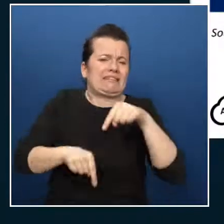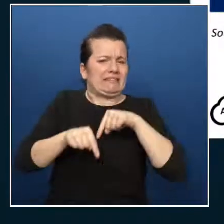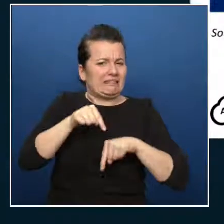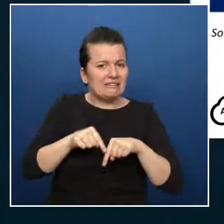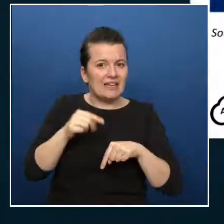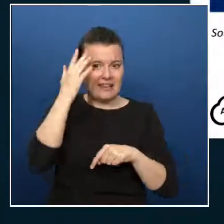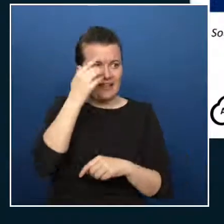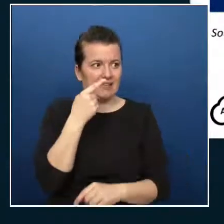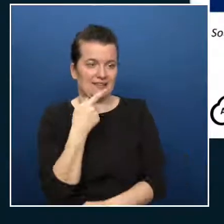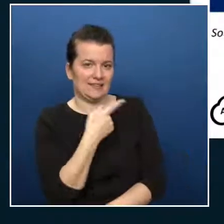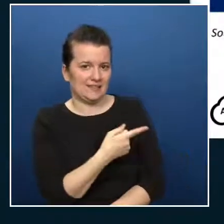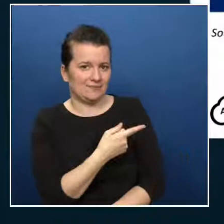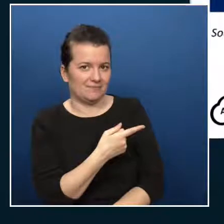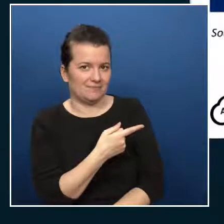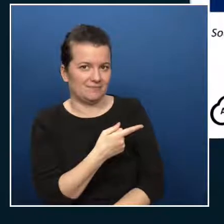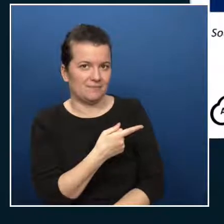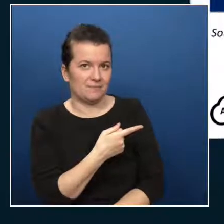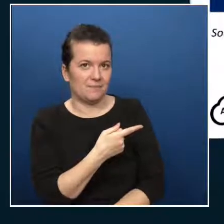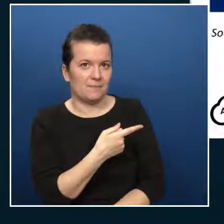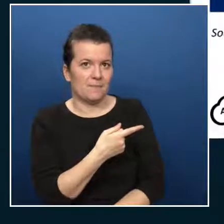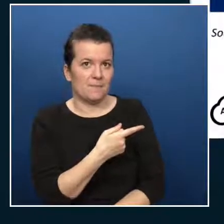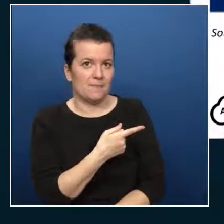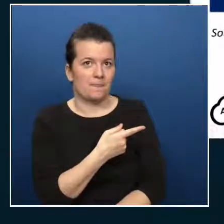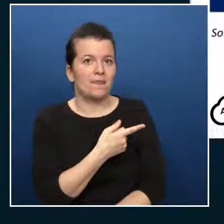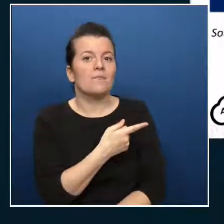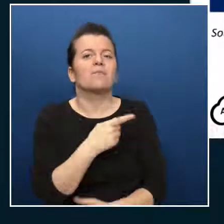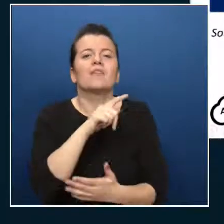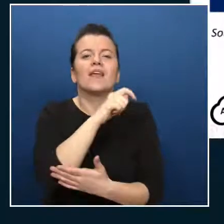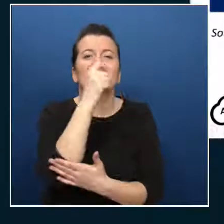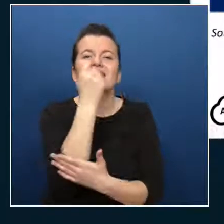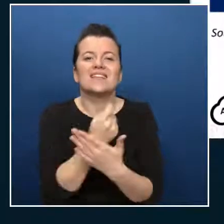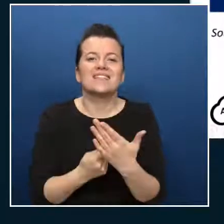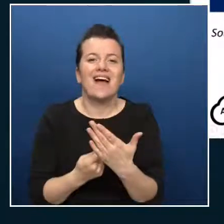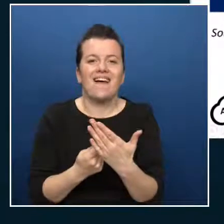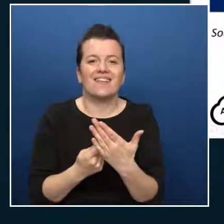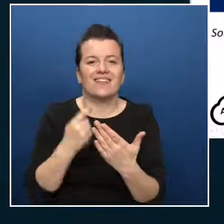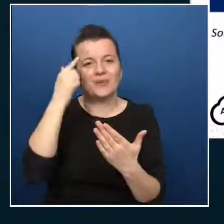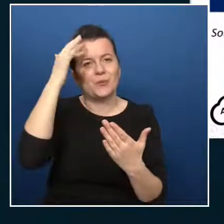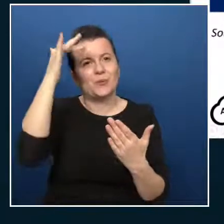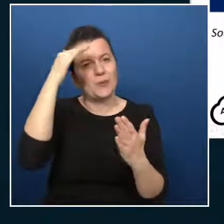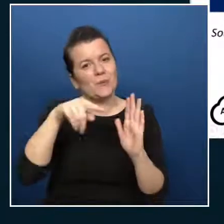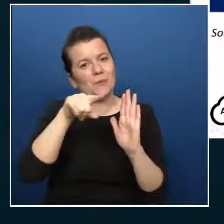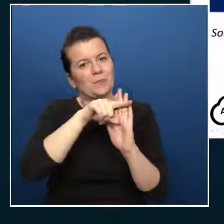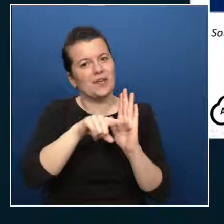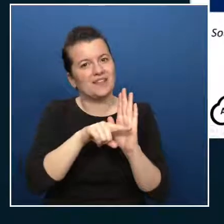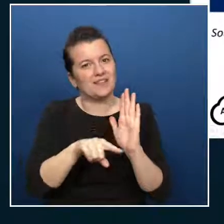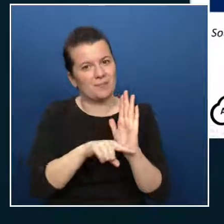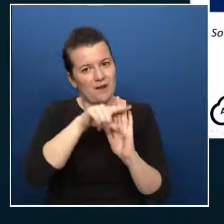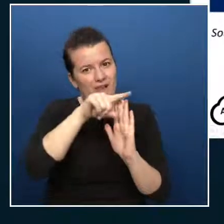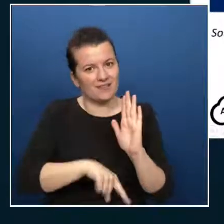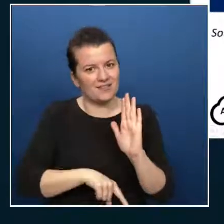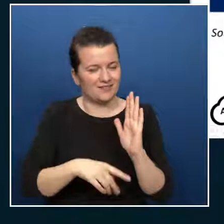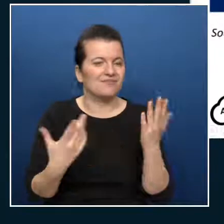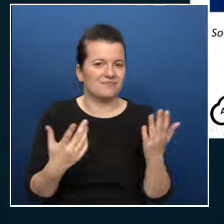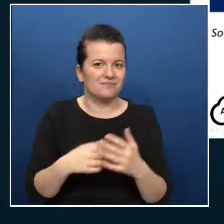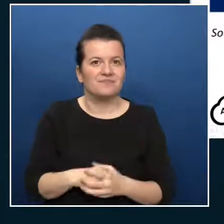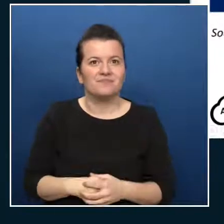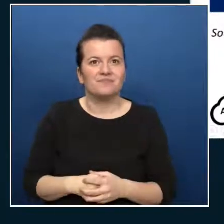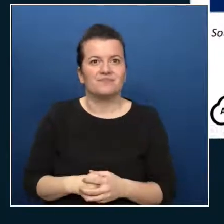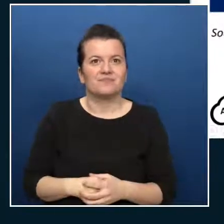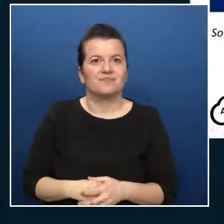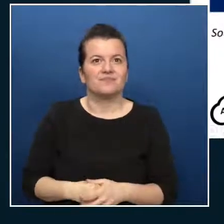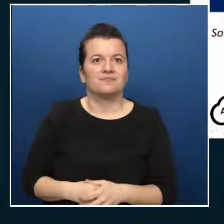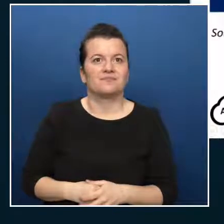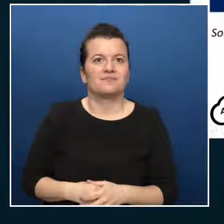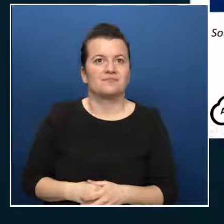these top 10 design principles for Azure applications. Design for healing.